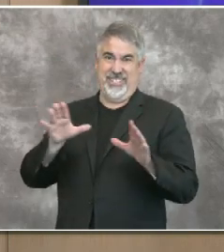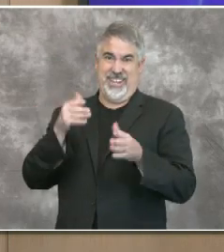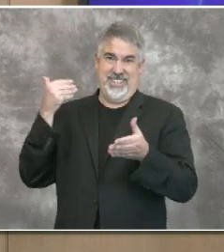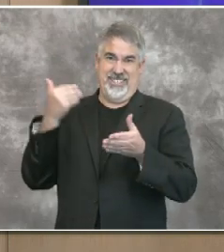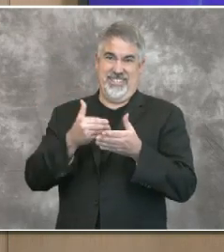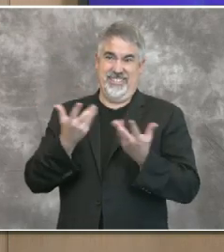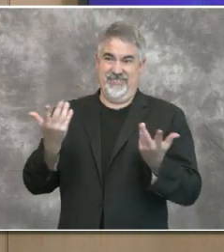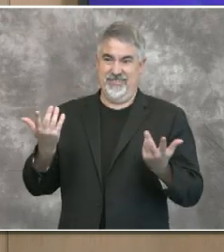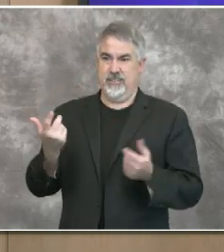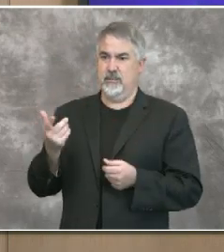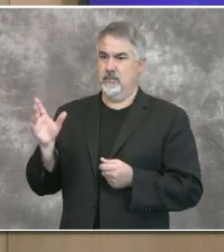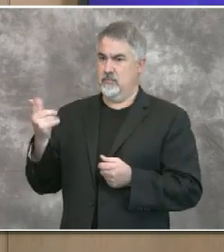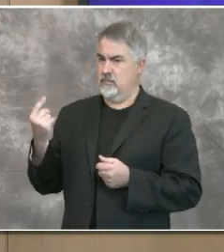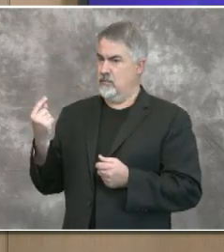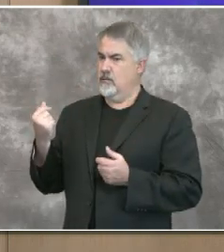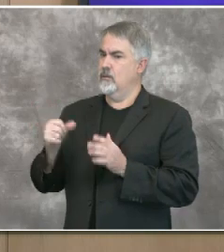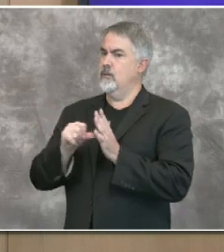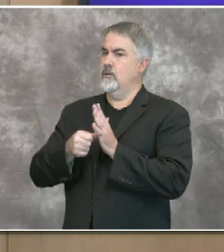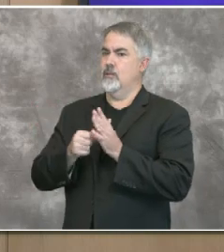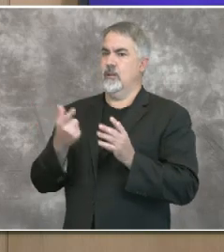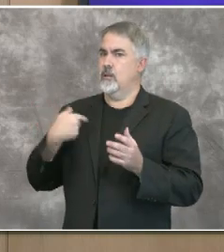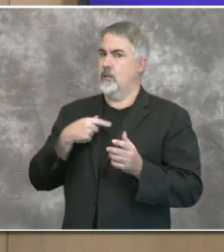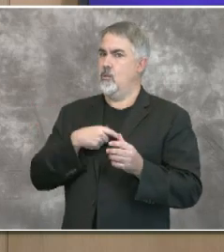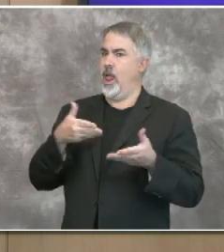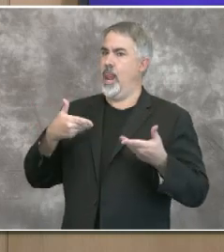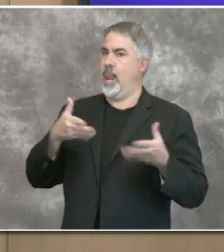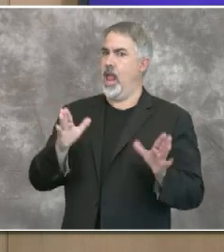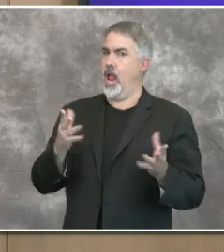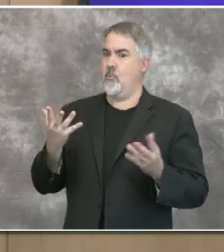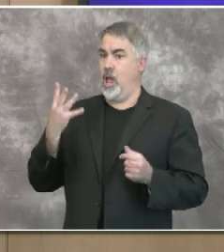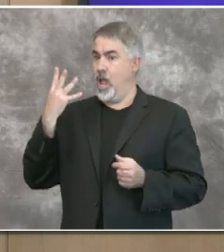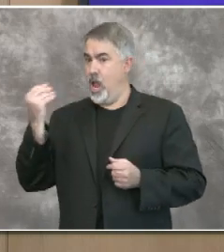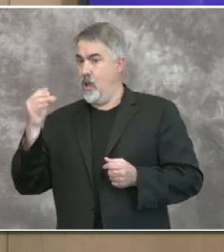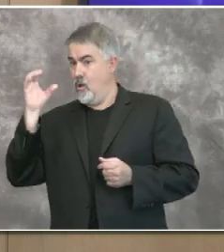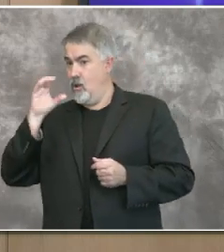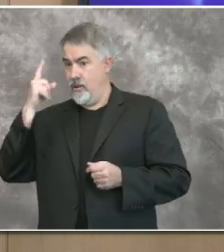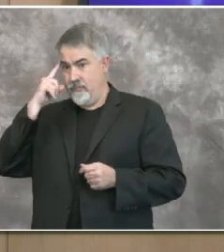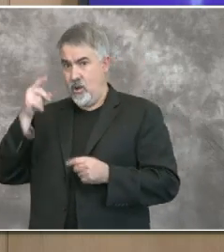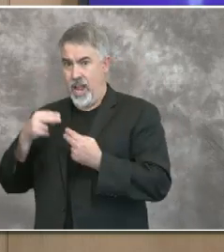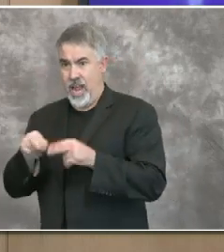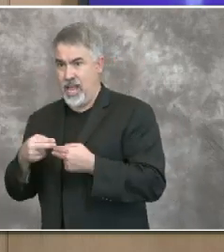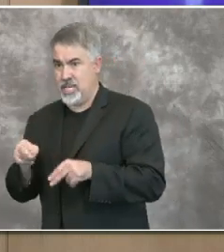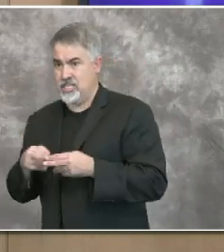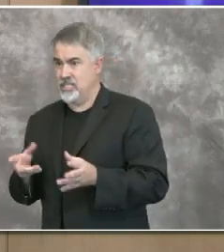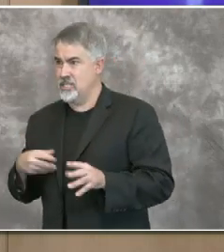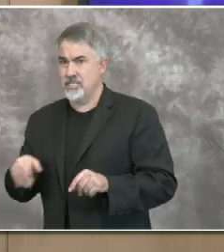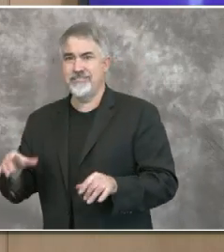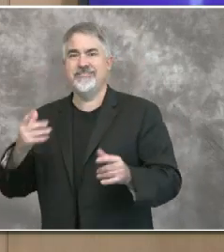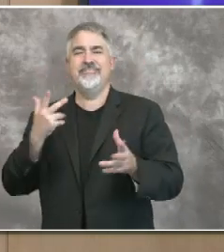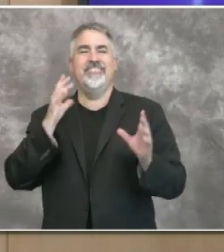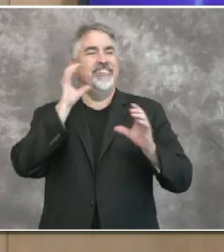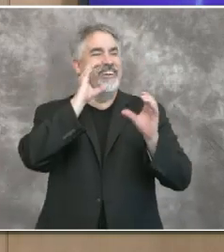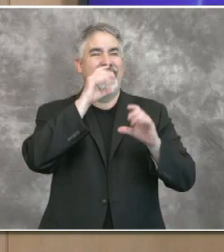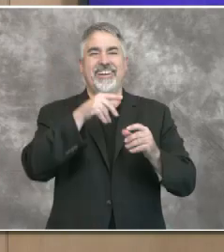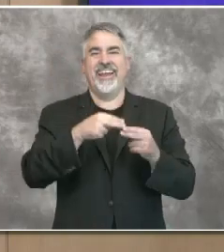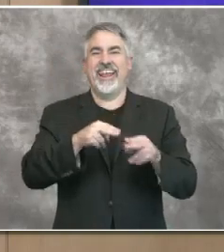family, hunting for Easter eggs, and Okay, other Supervisor activities? Fletcher is going to respond to that.